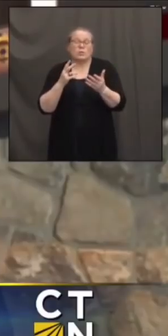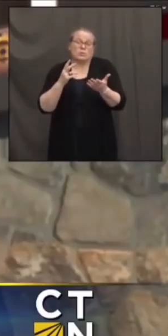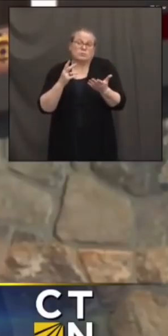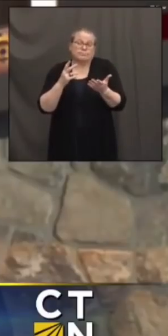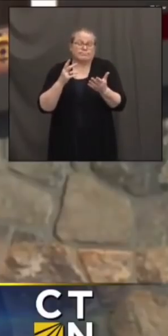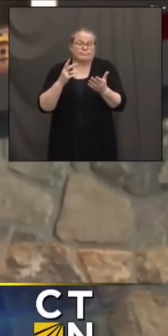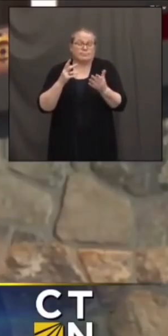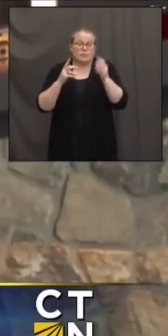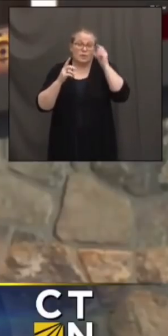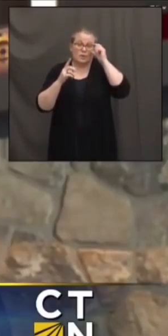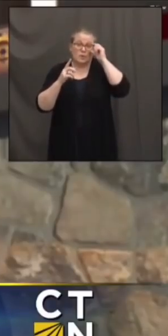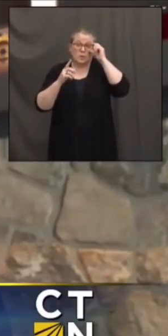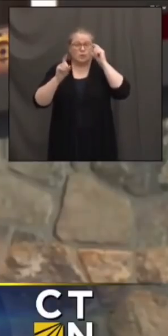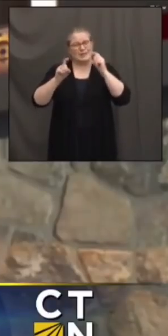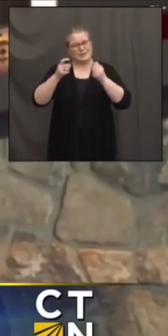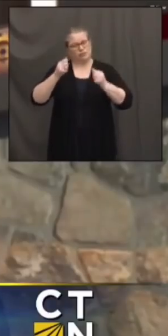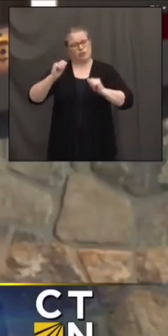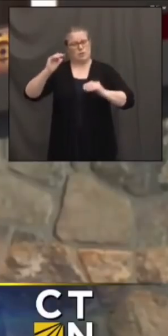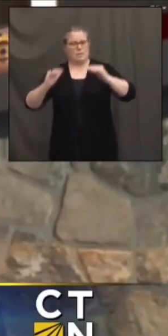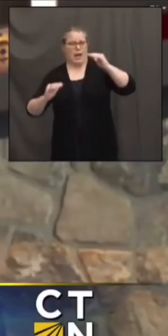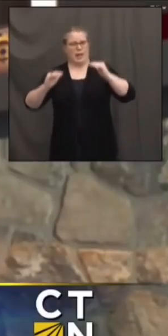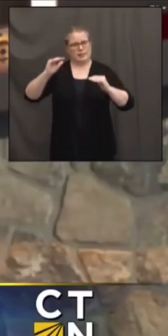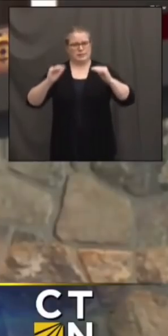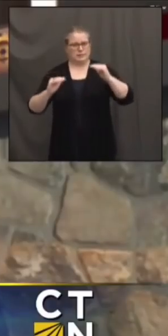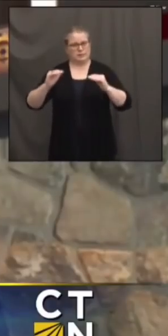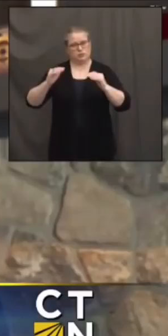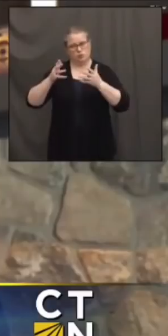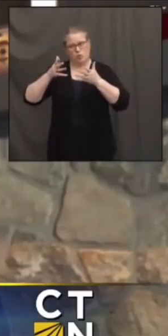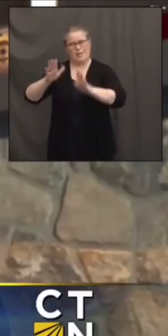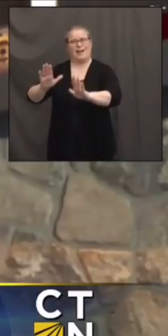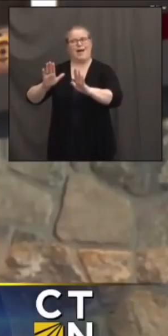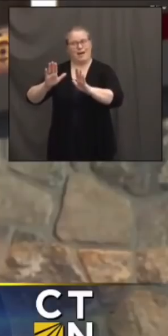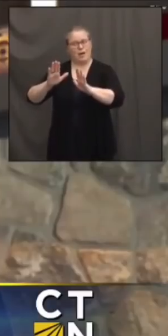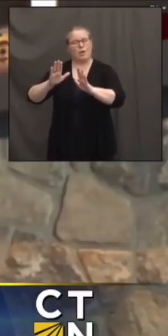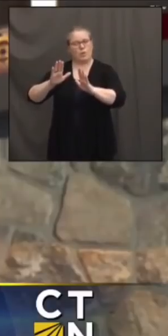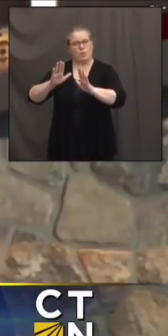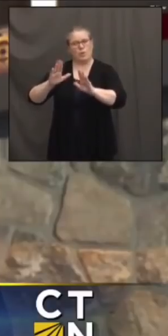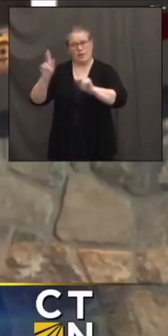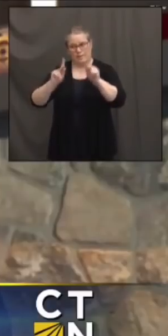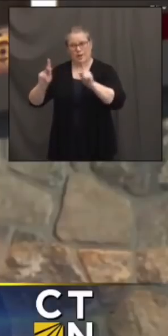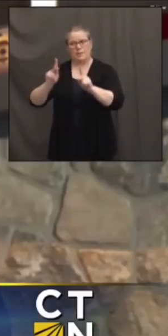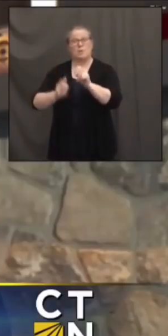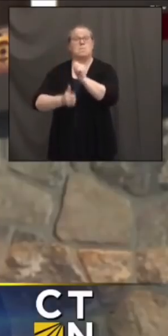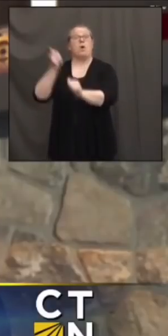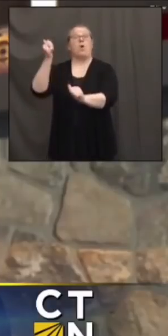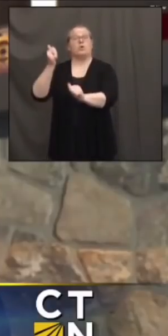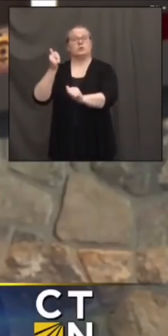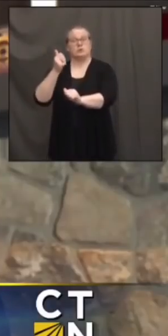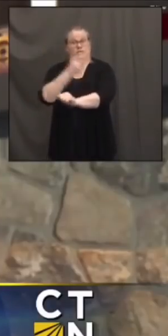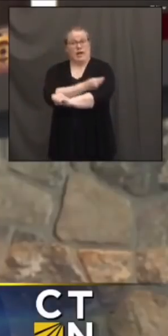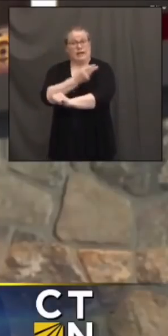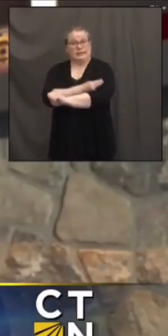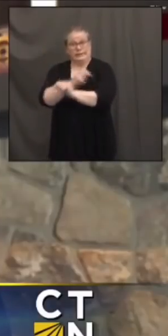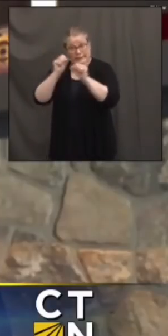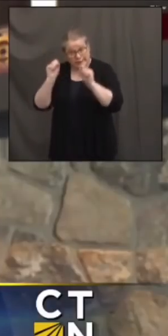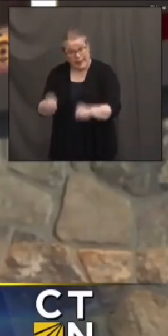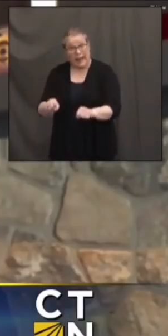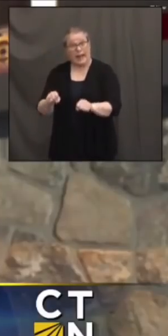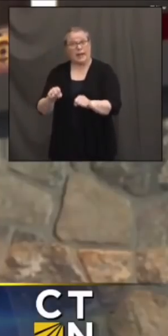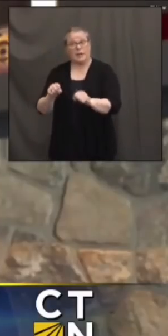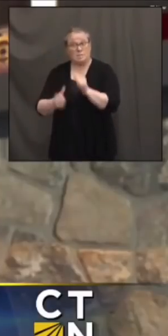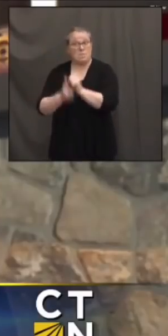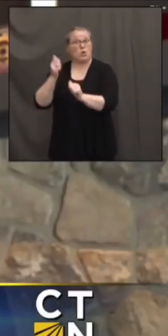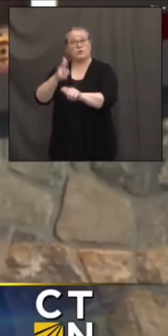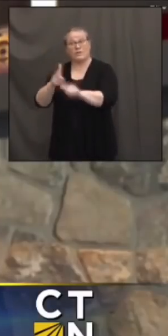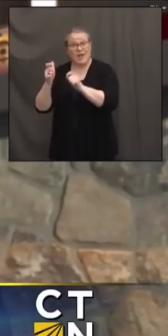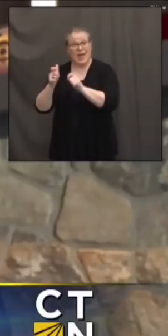in trying to come up with an approach that maximizes the ability to get vaccine into the most vulnerable portion of the population and